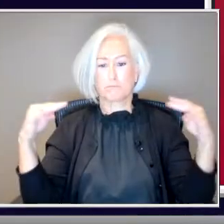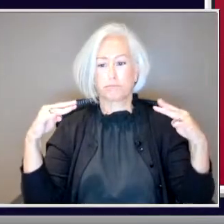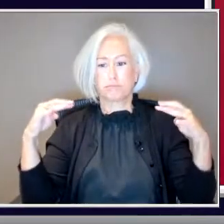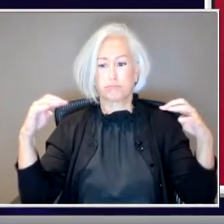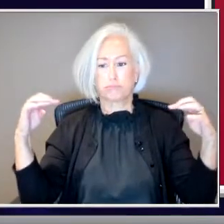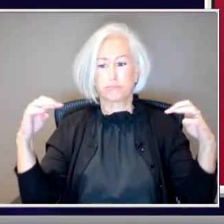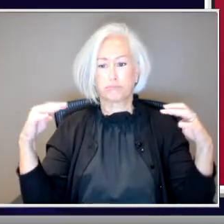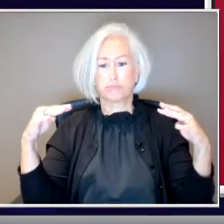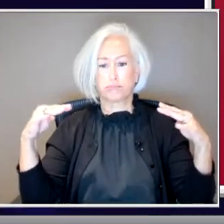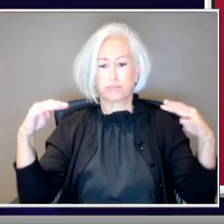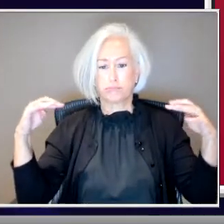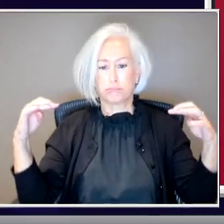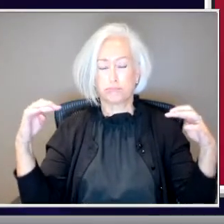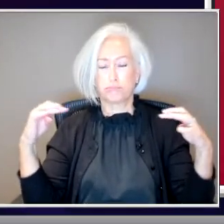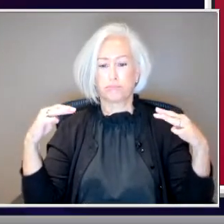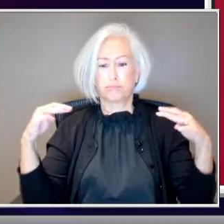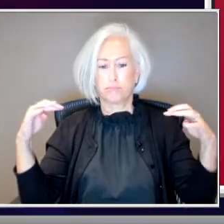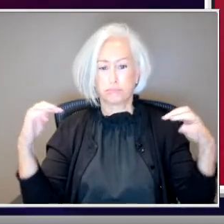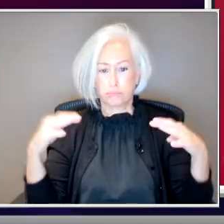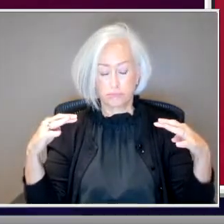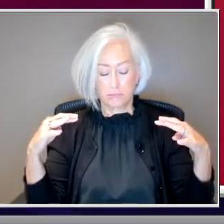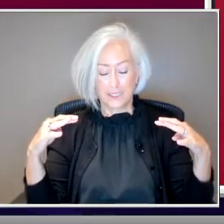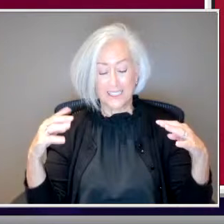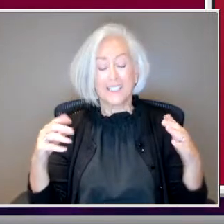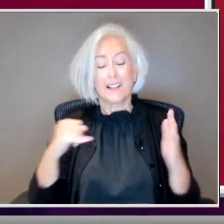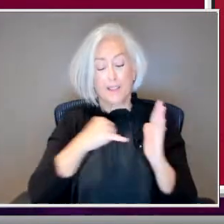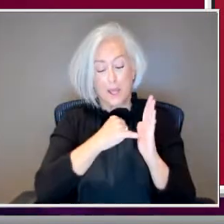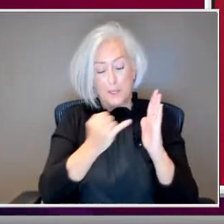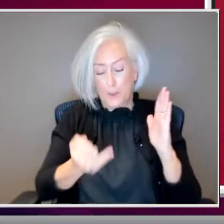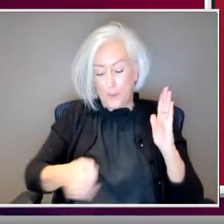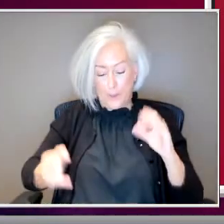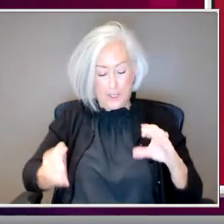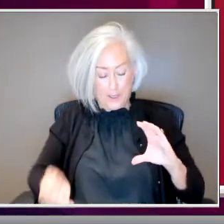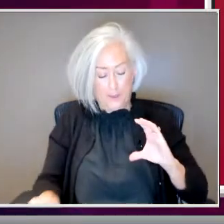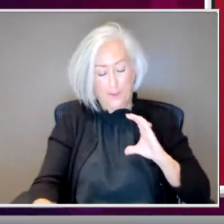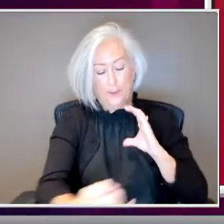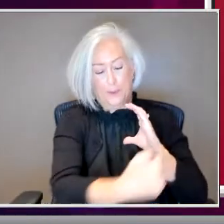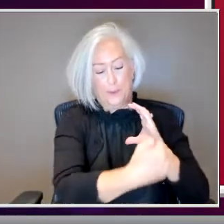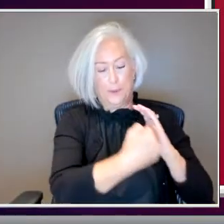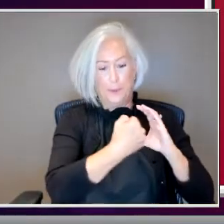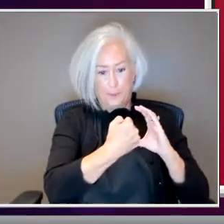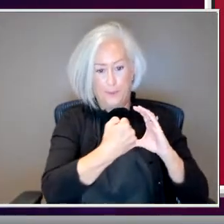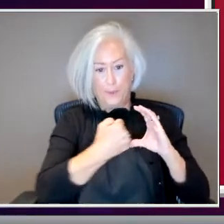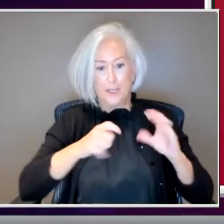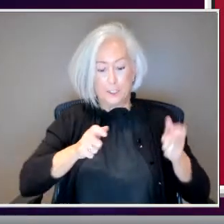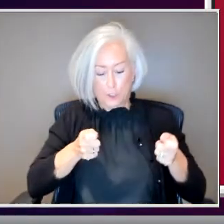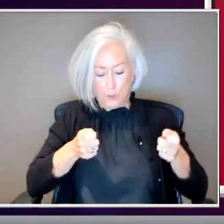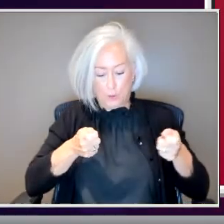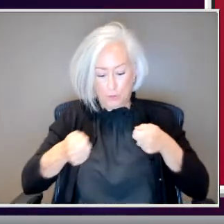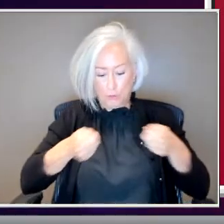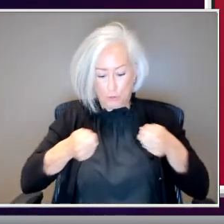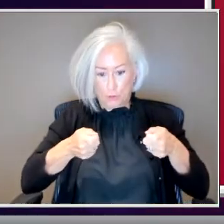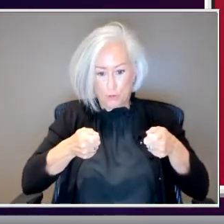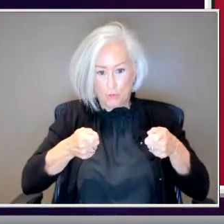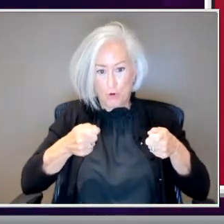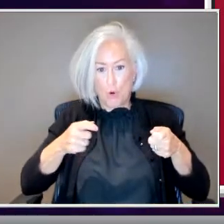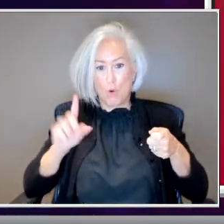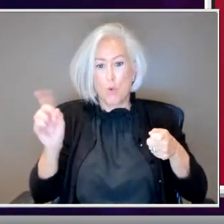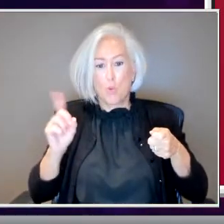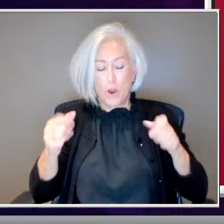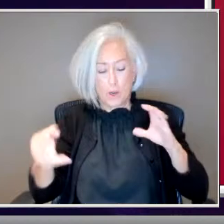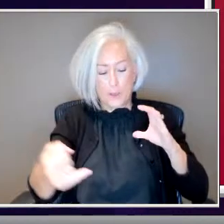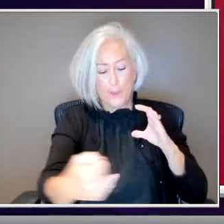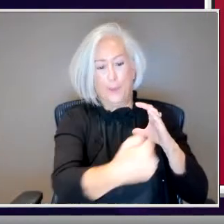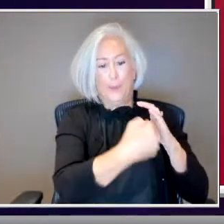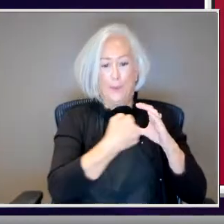a magnetic tip, it can drive the catheter to certain areas within the body. So the magnets give it direction, and then it has a drivetrain that can